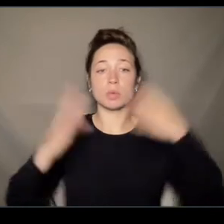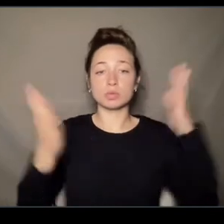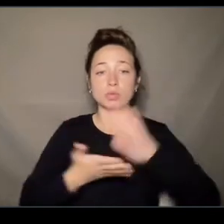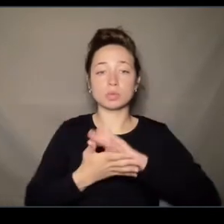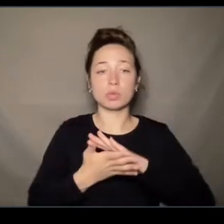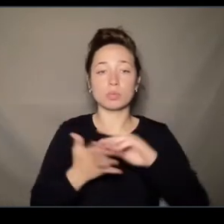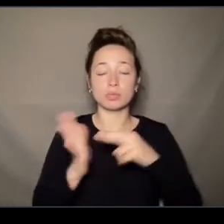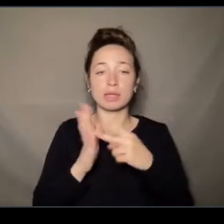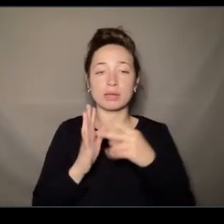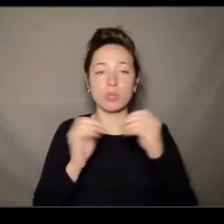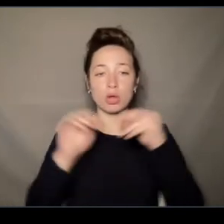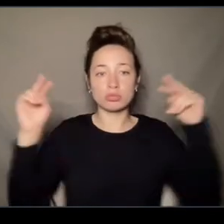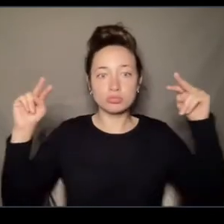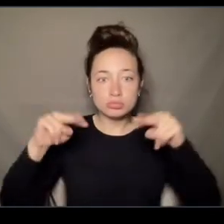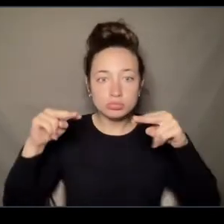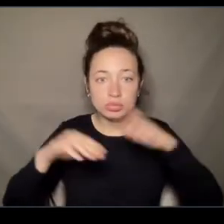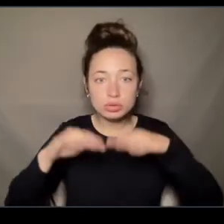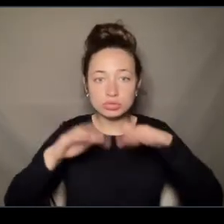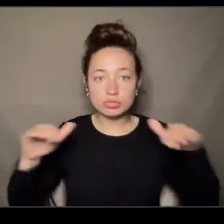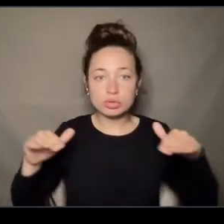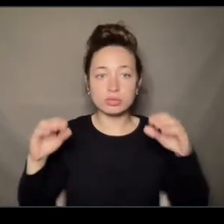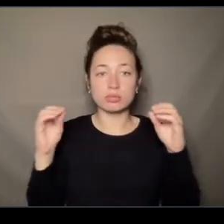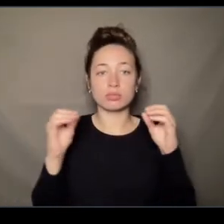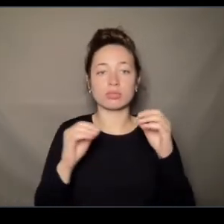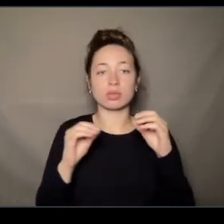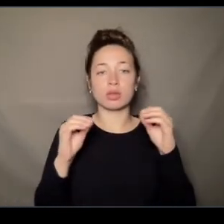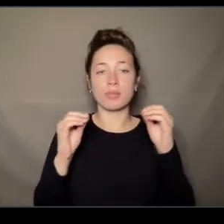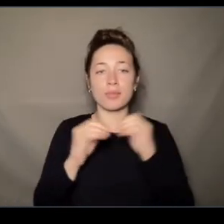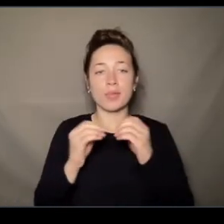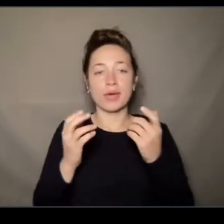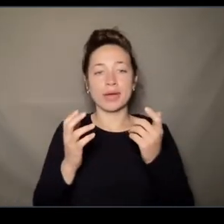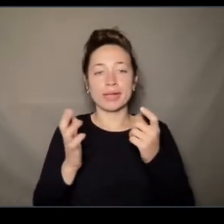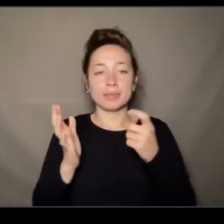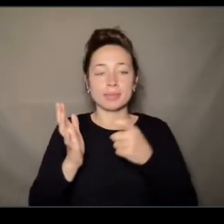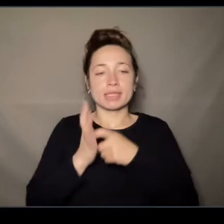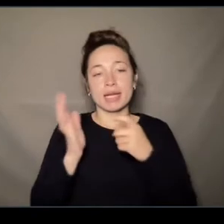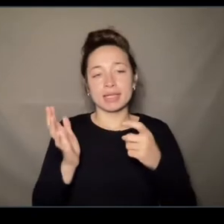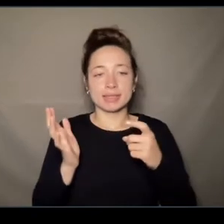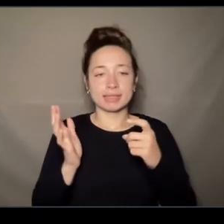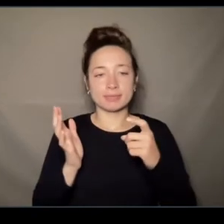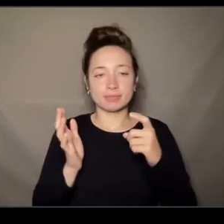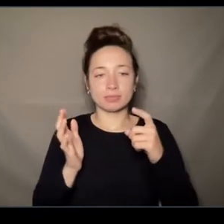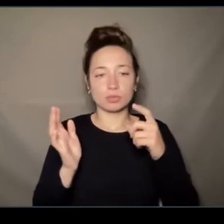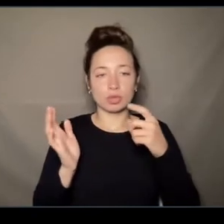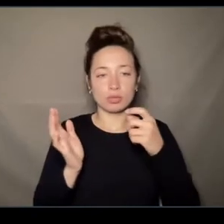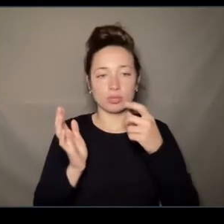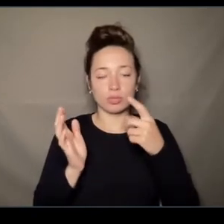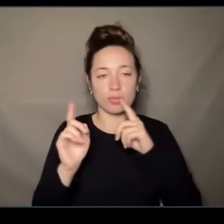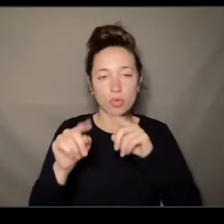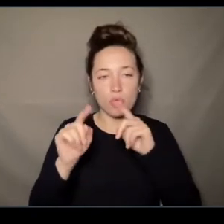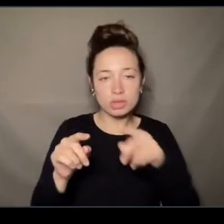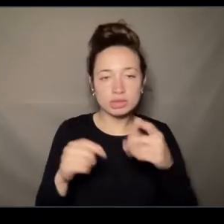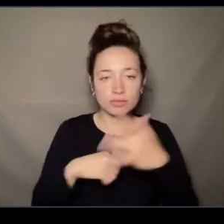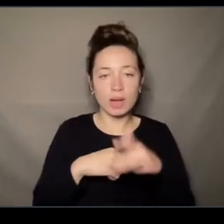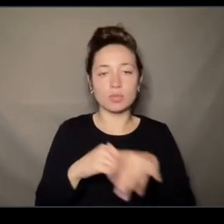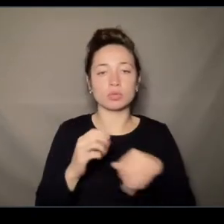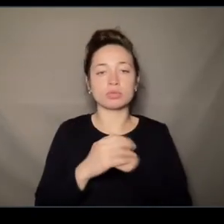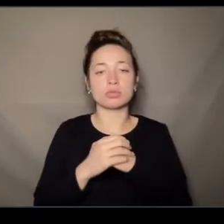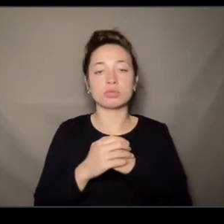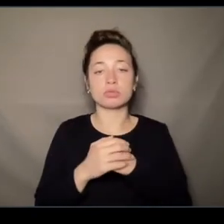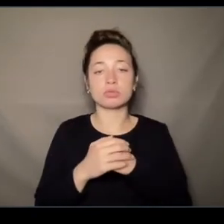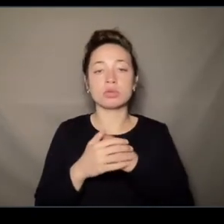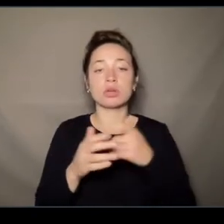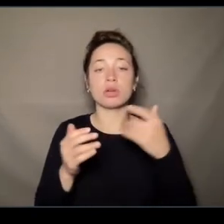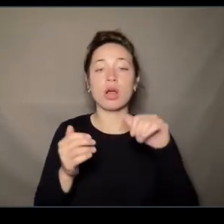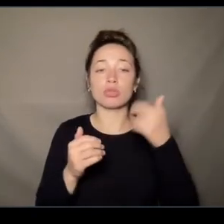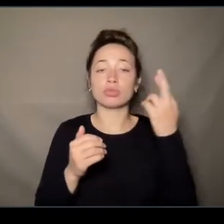schools so that we have more mandated, more eyes on children and more mandated reporters available. But there are other